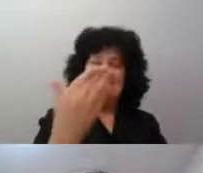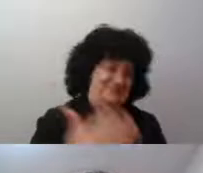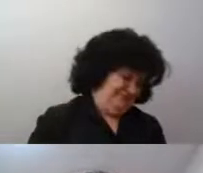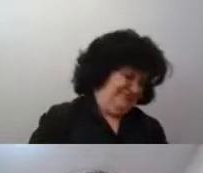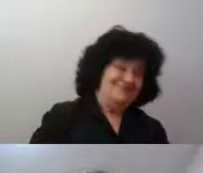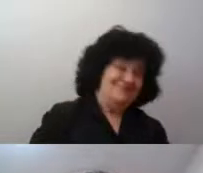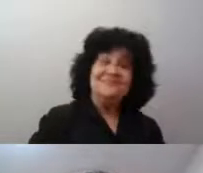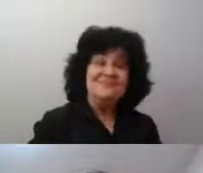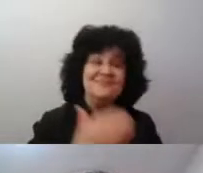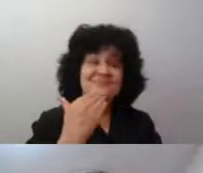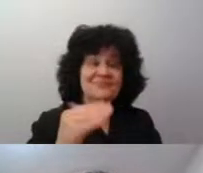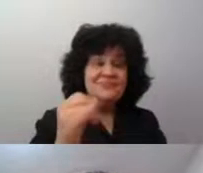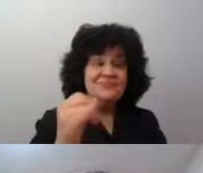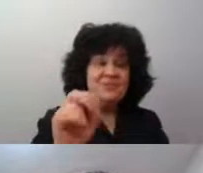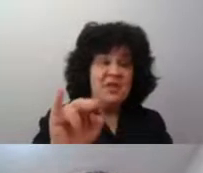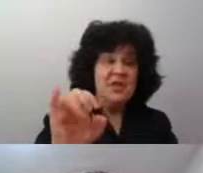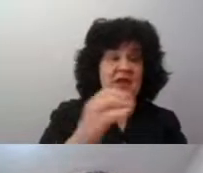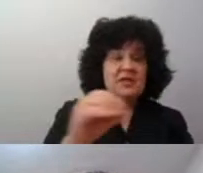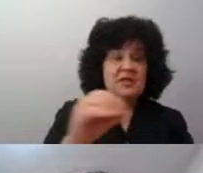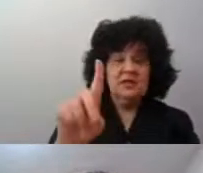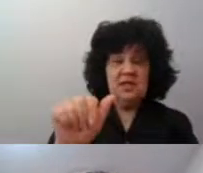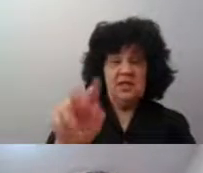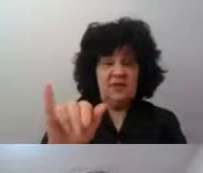Thank you, Jenny. And David, you had your hand up as well.